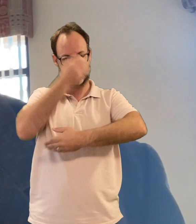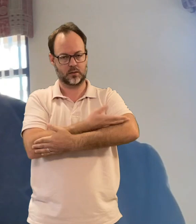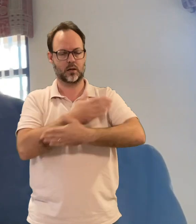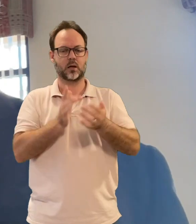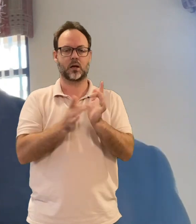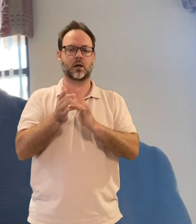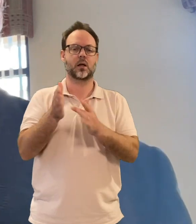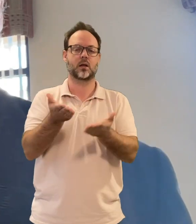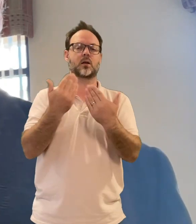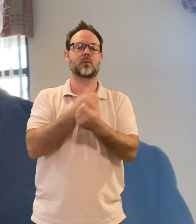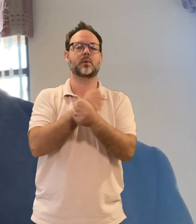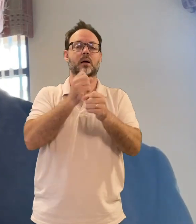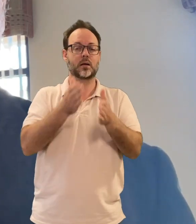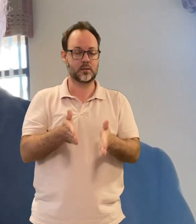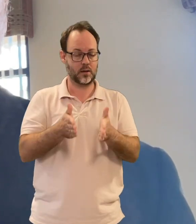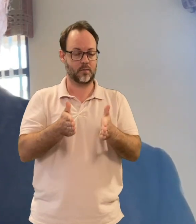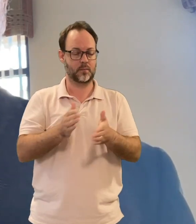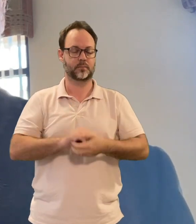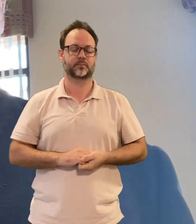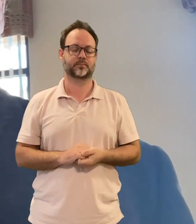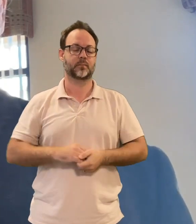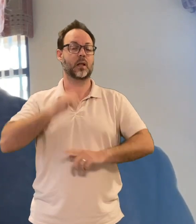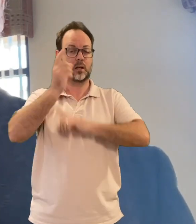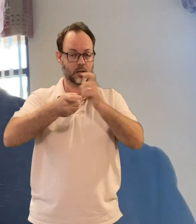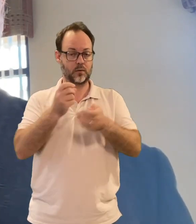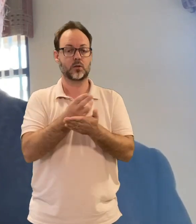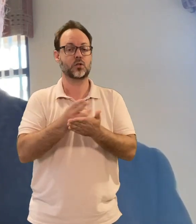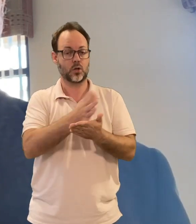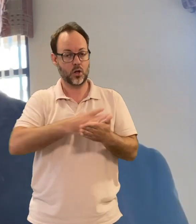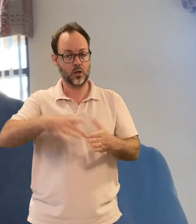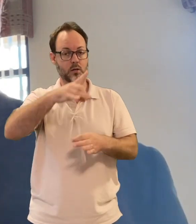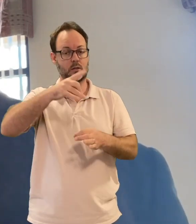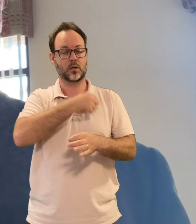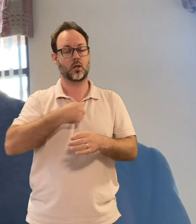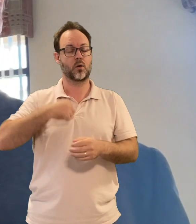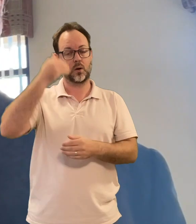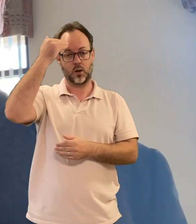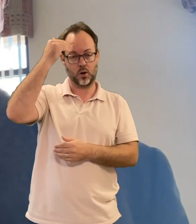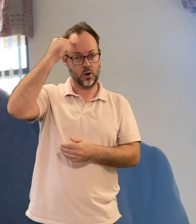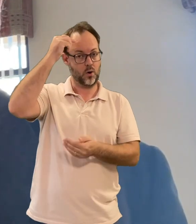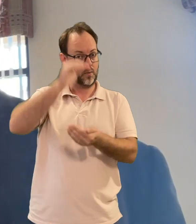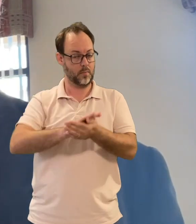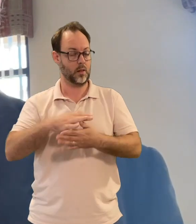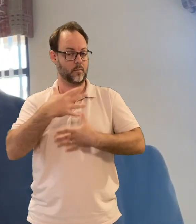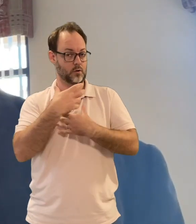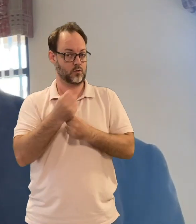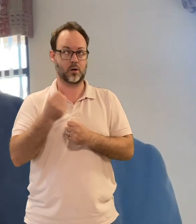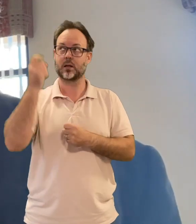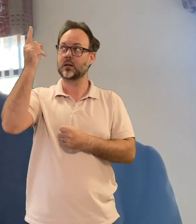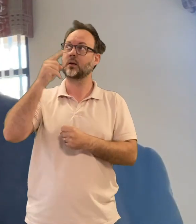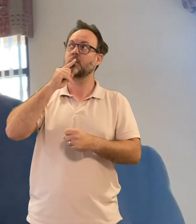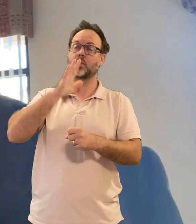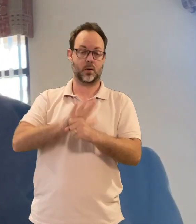Jesus, to be our Savior, to bring us into His family, to give us the Holy Spirit, so that we can know and believe